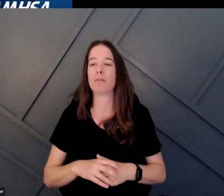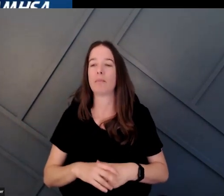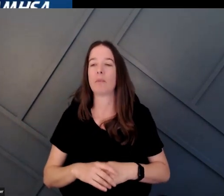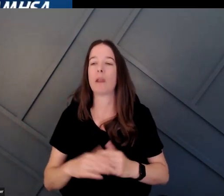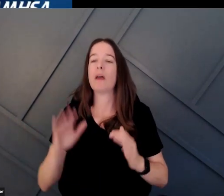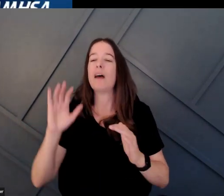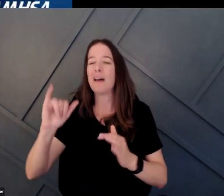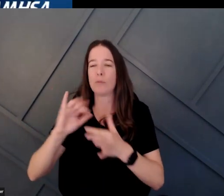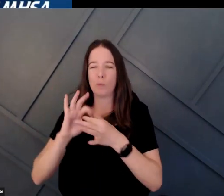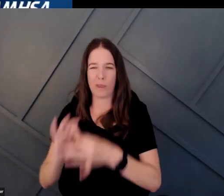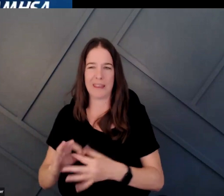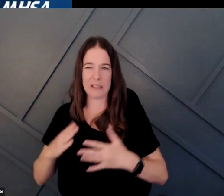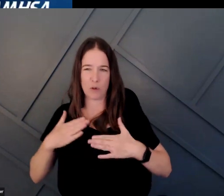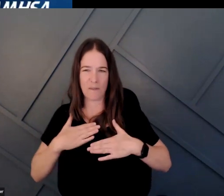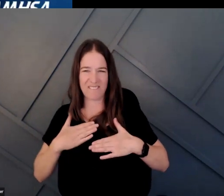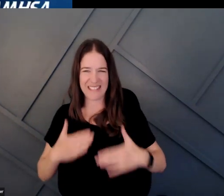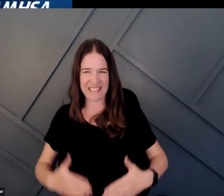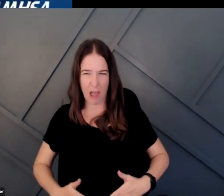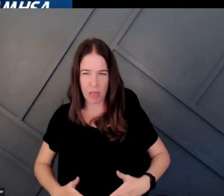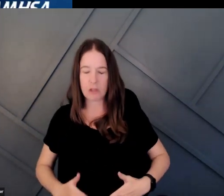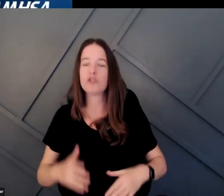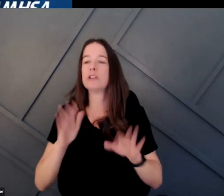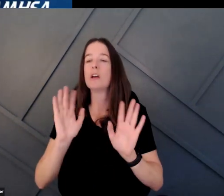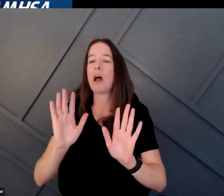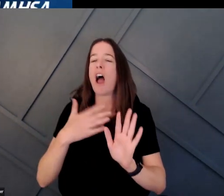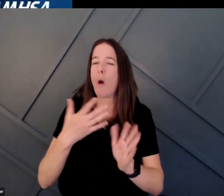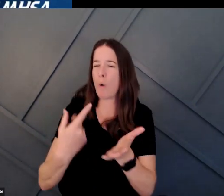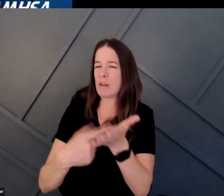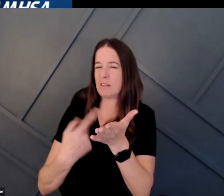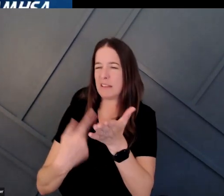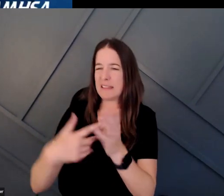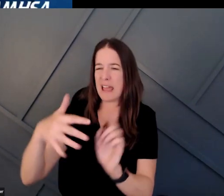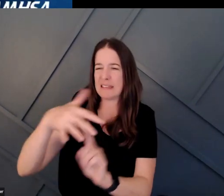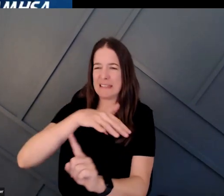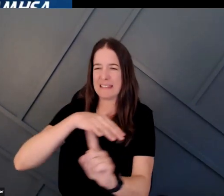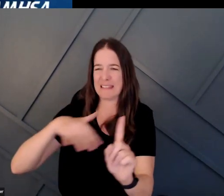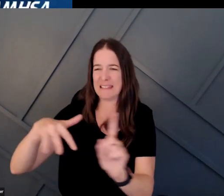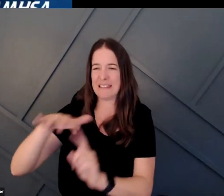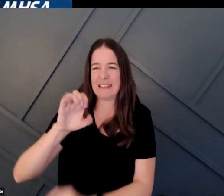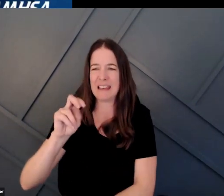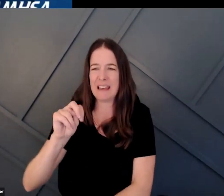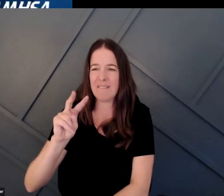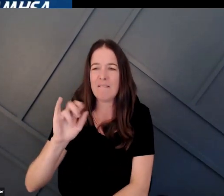the environment. I've dropped another recent